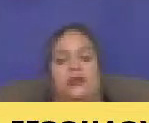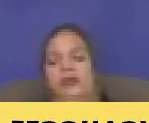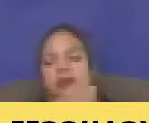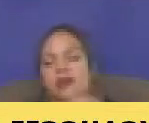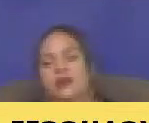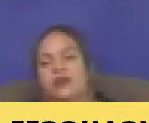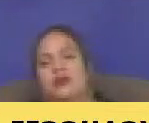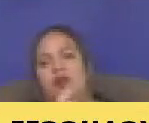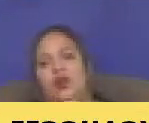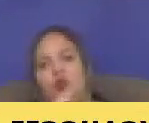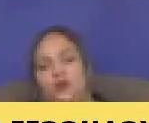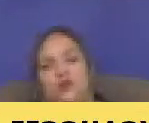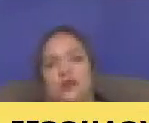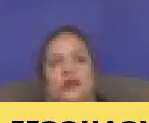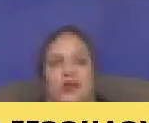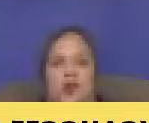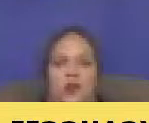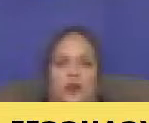abuse? Thank you.